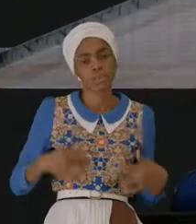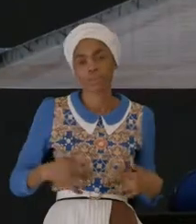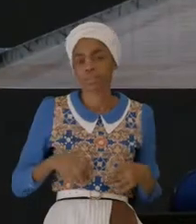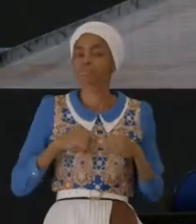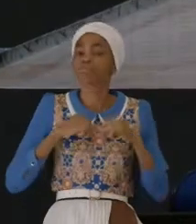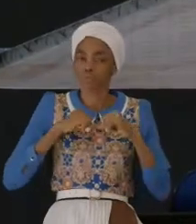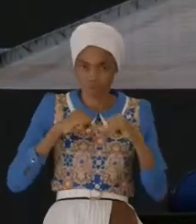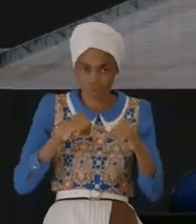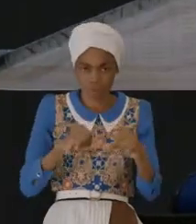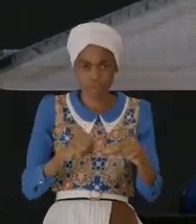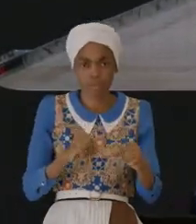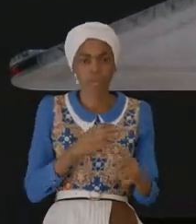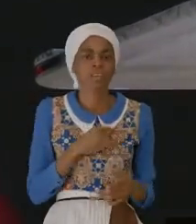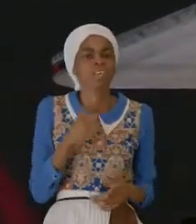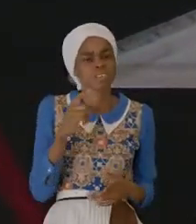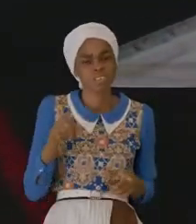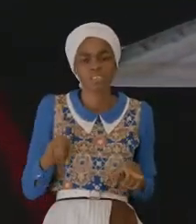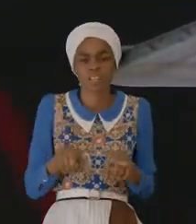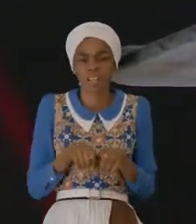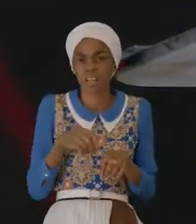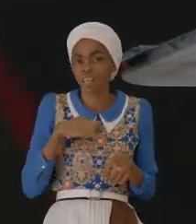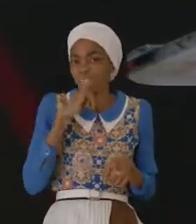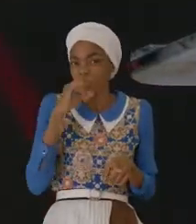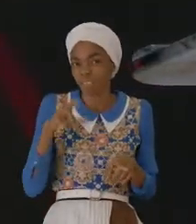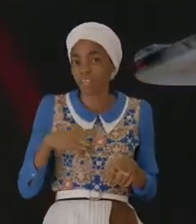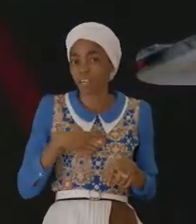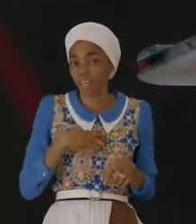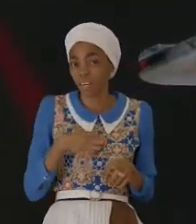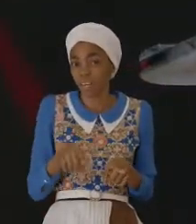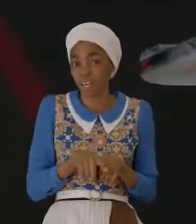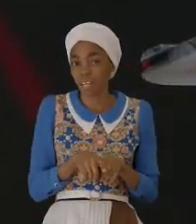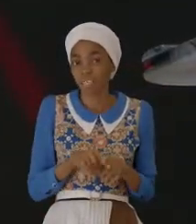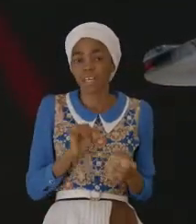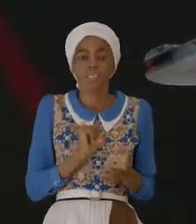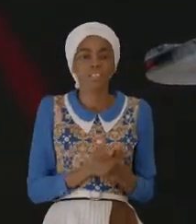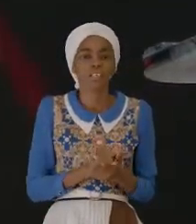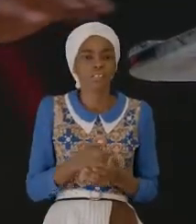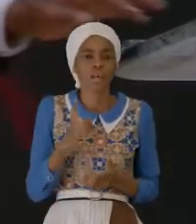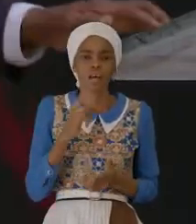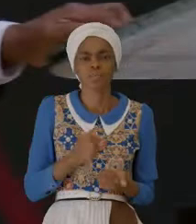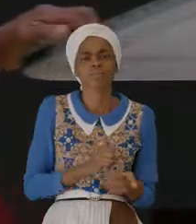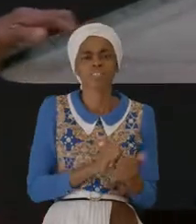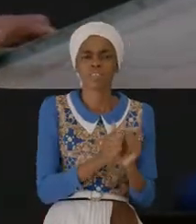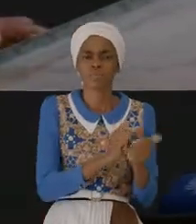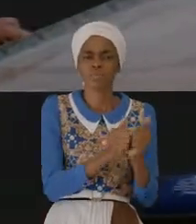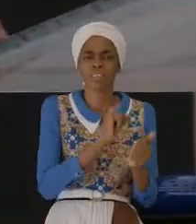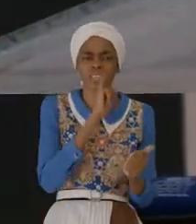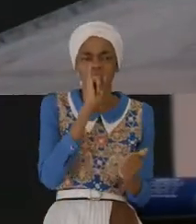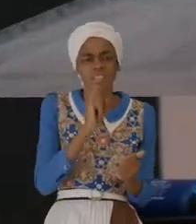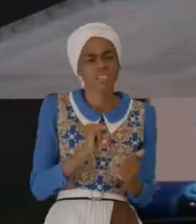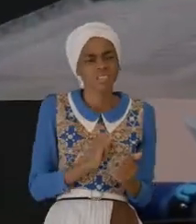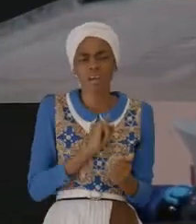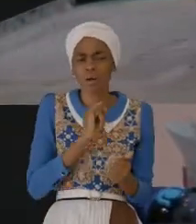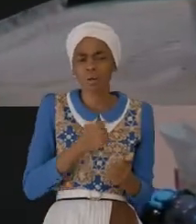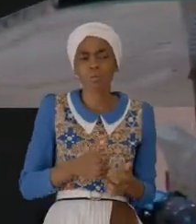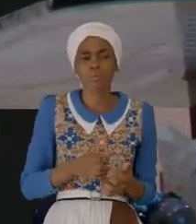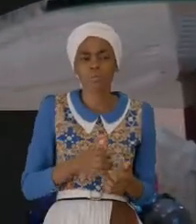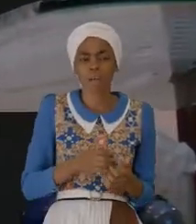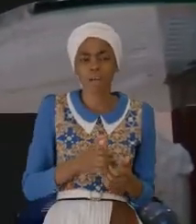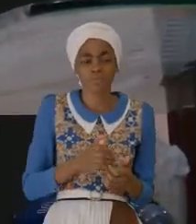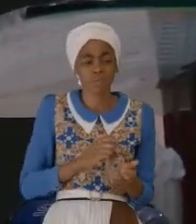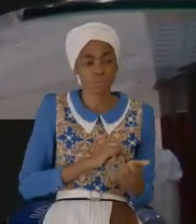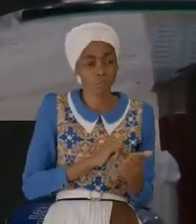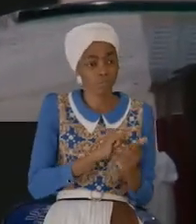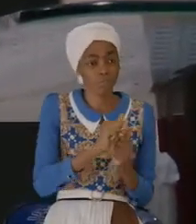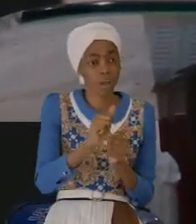and then it's like the race is longer than you thought keep on running with